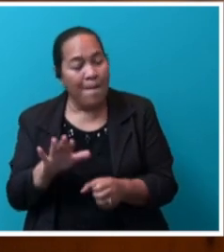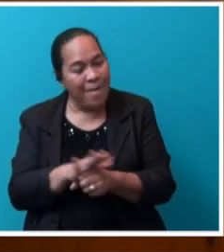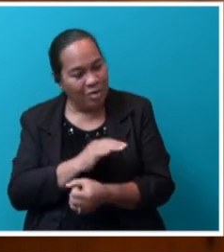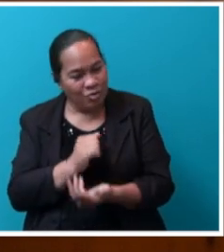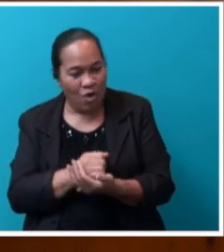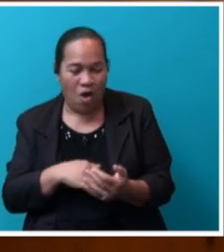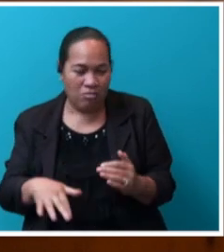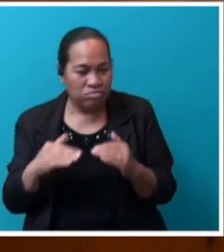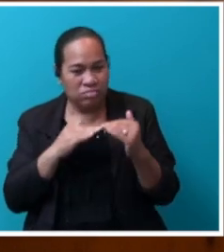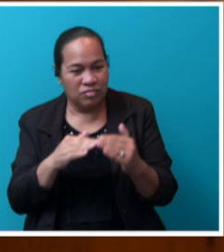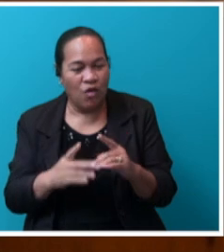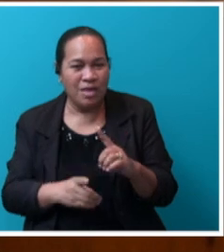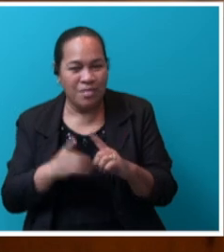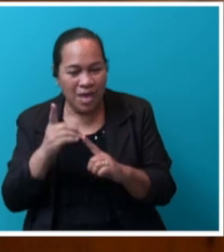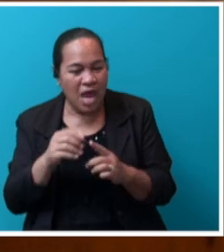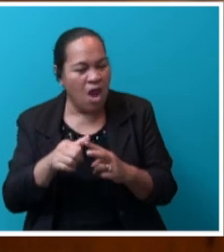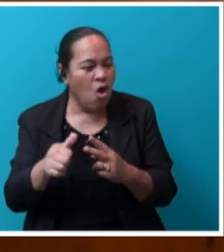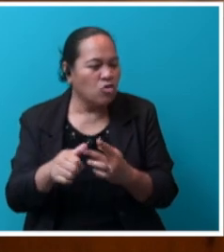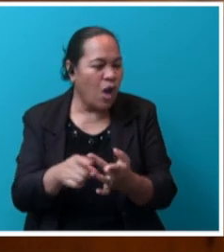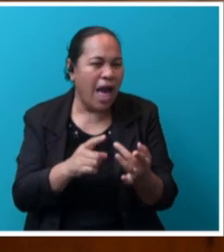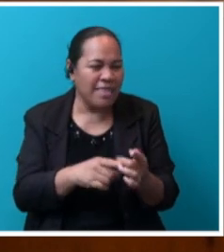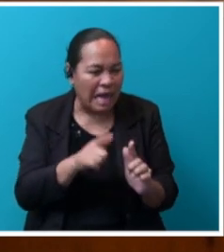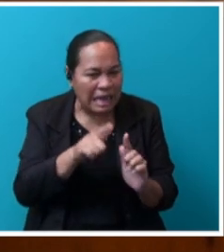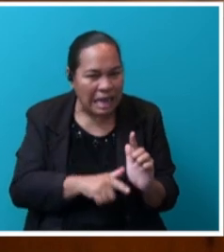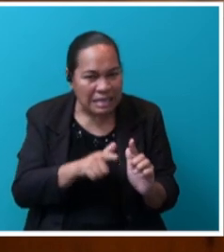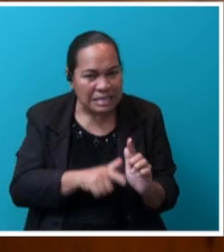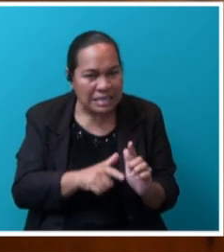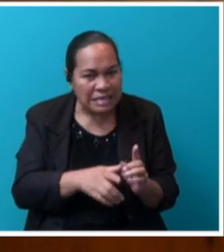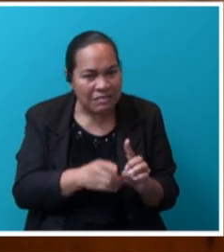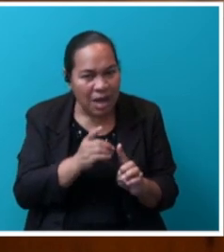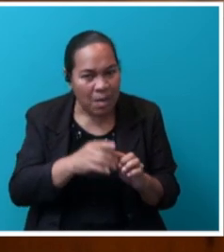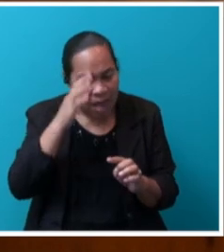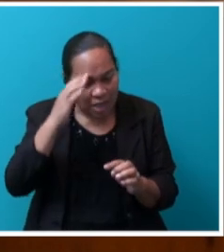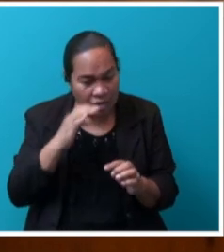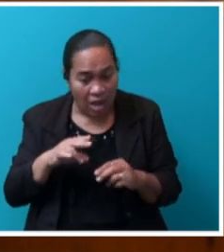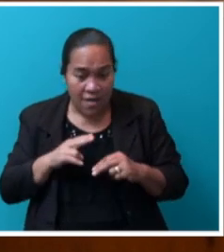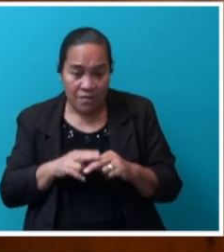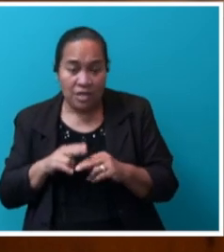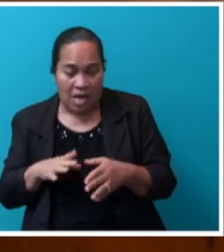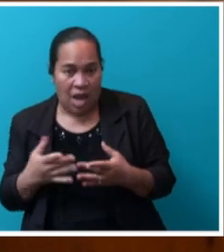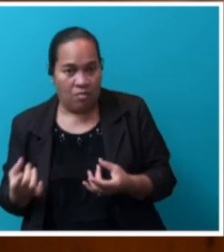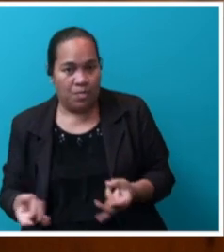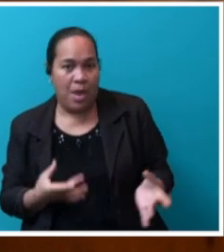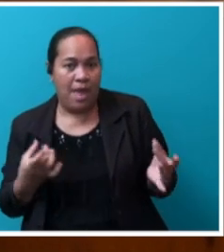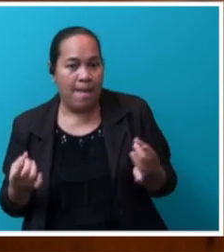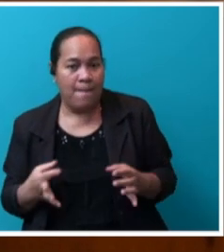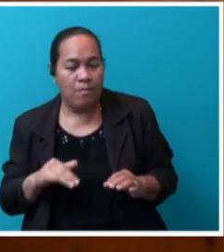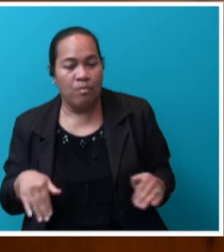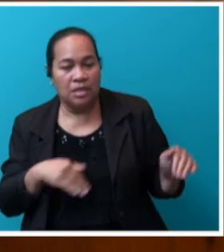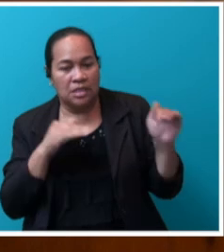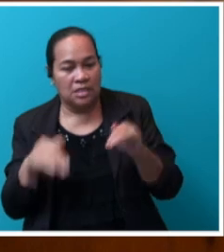for developing and least developed countries. Fiji is now preparing to participate in the